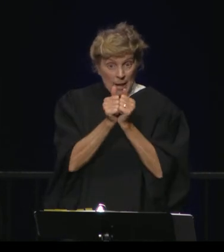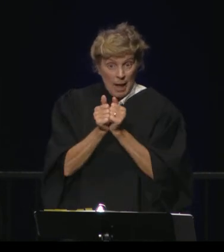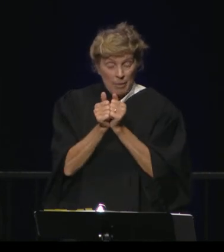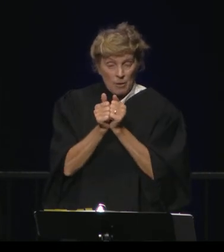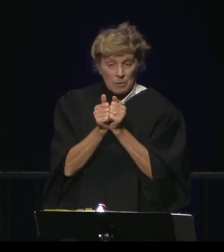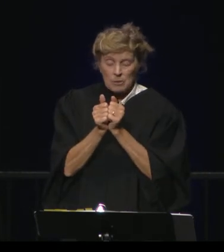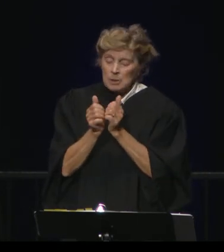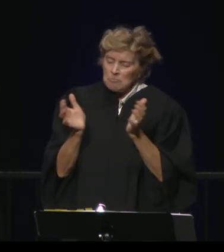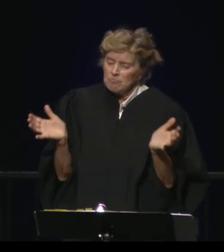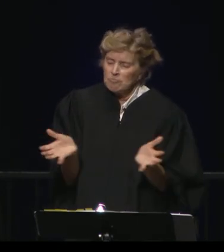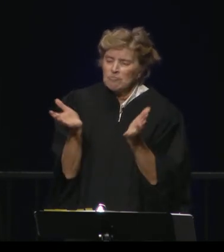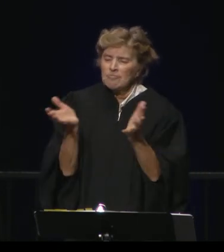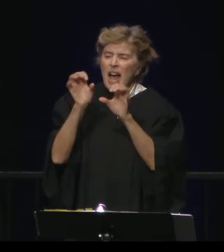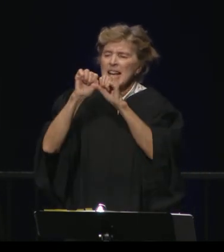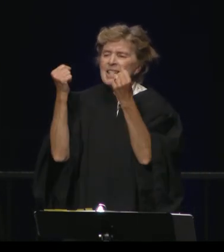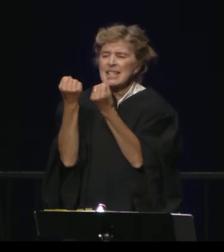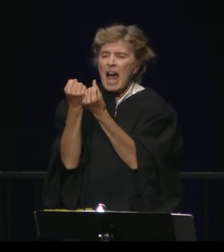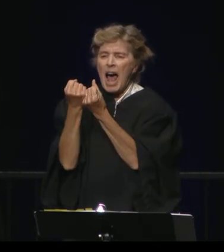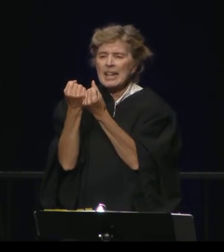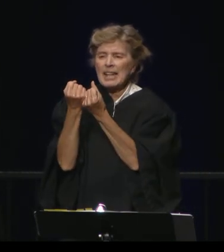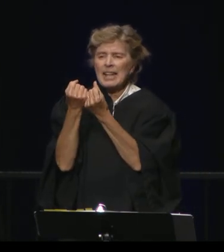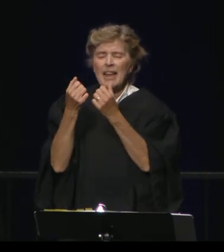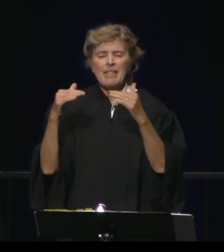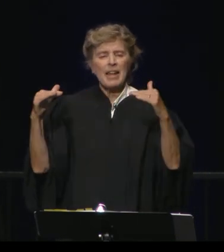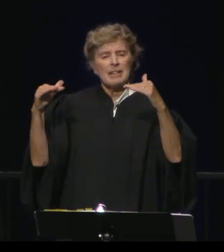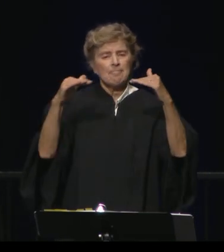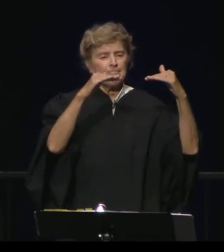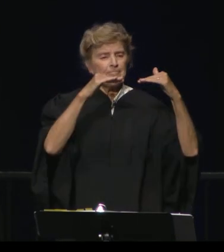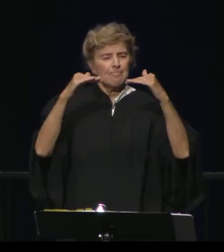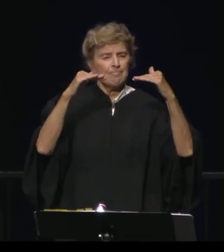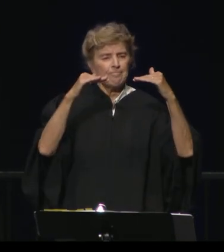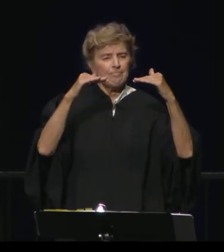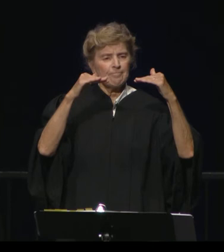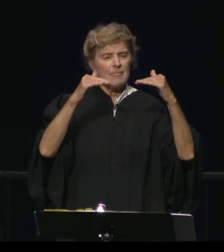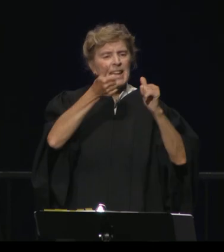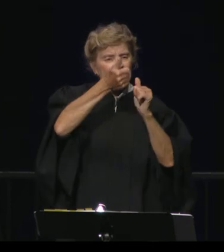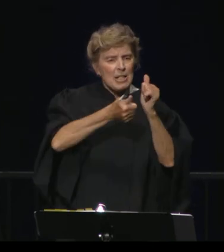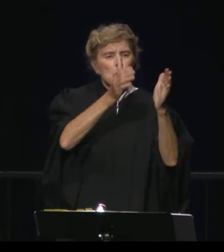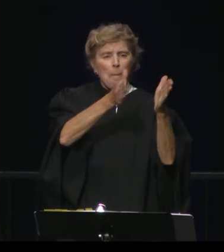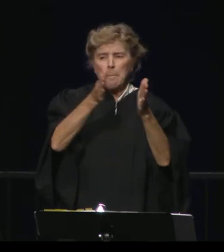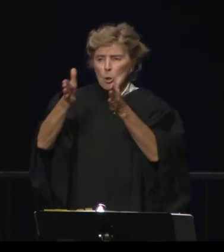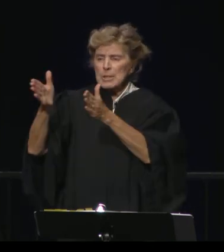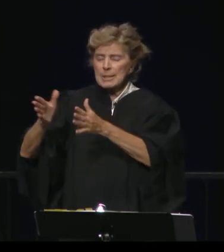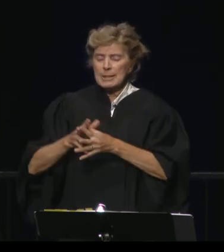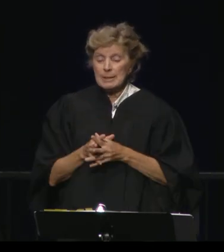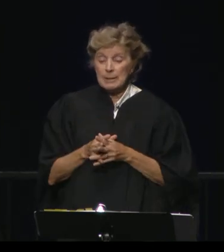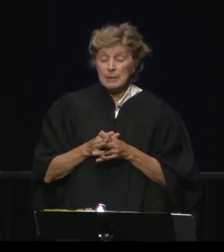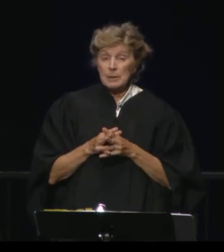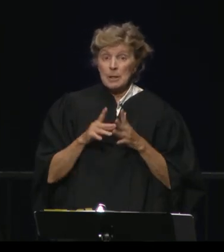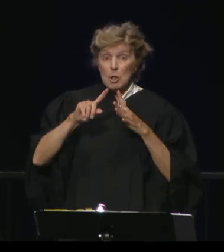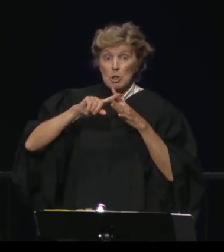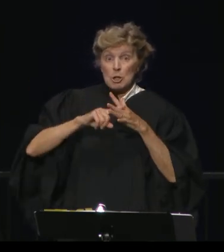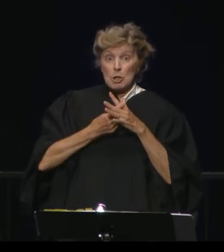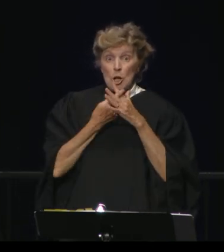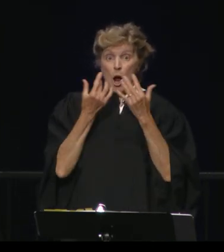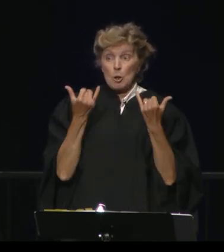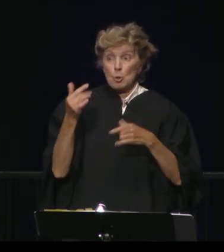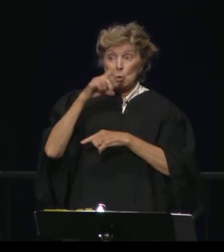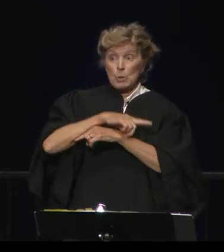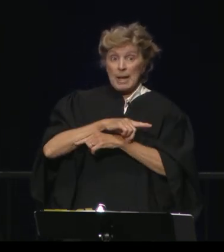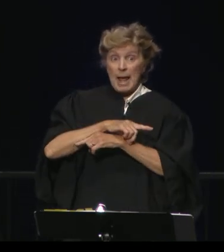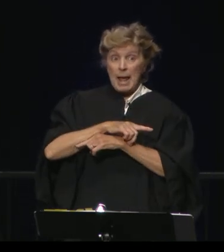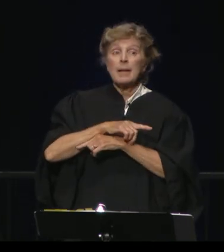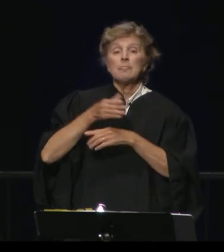a society that places equal value in each individual. To begin this very special day, I